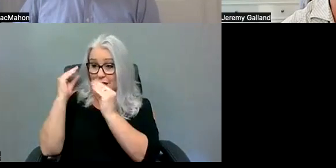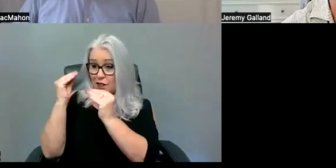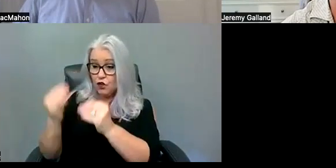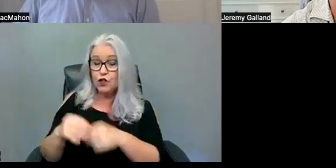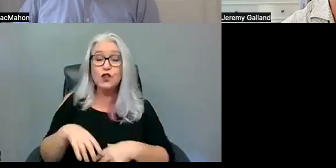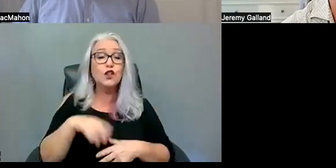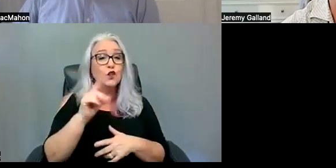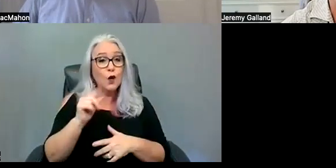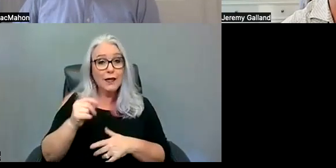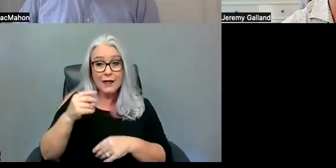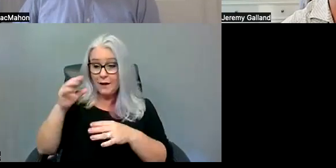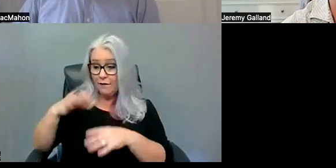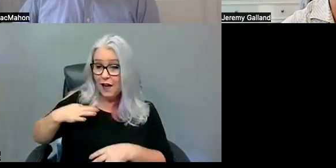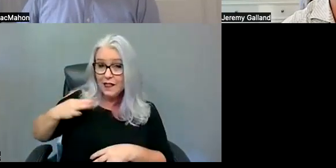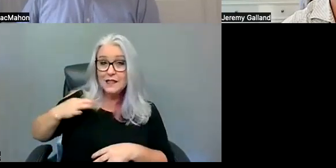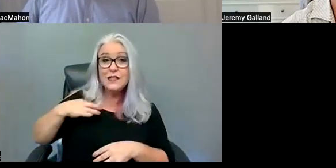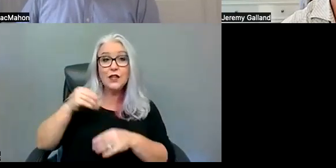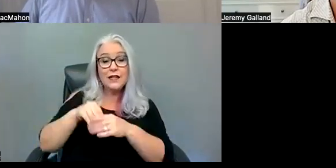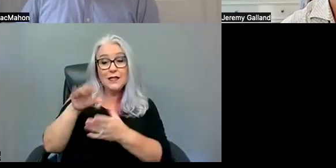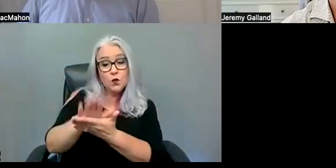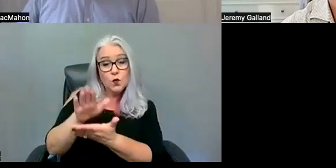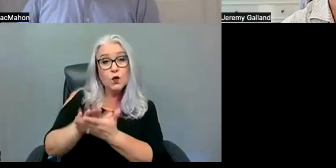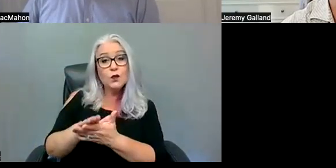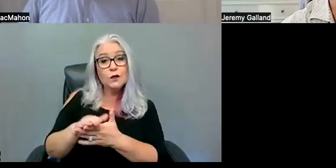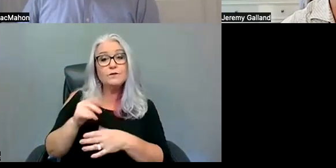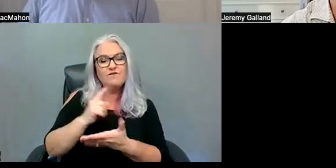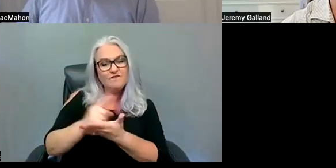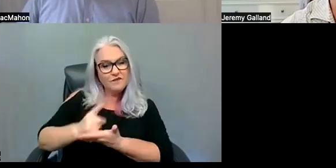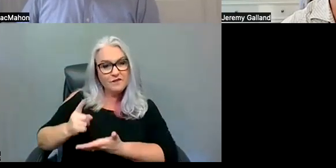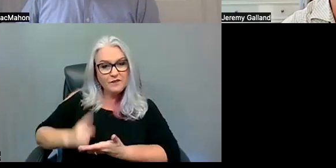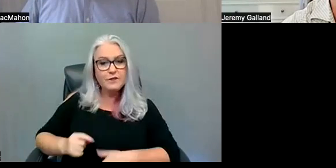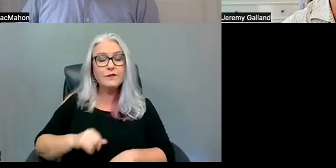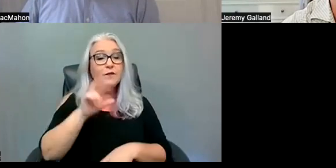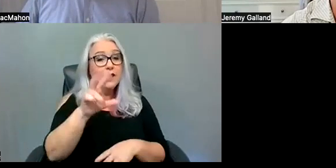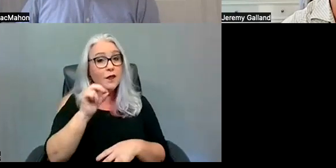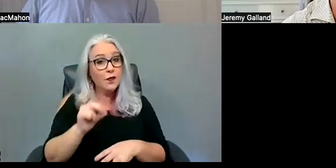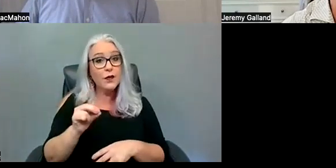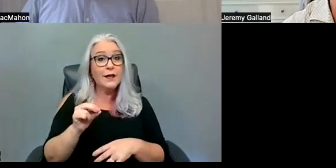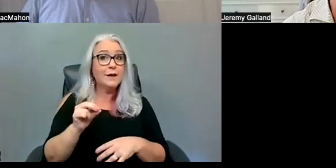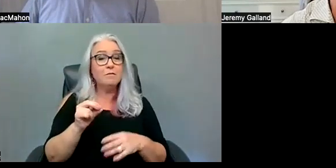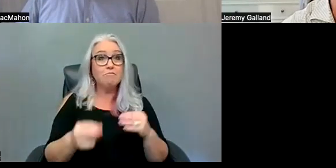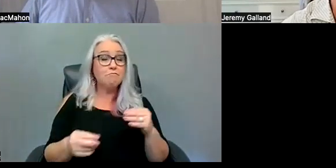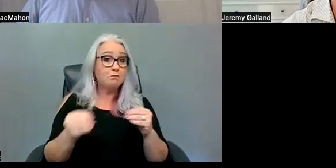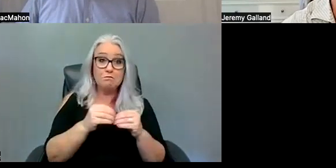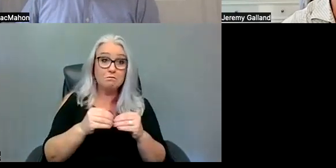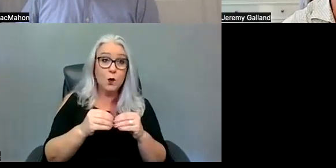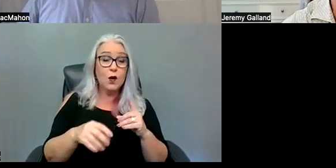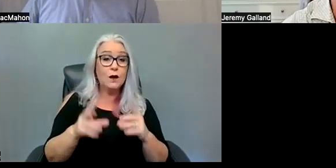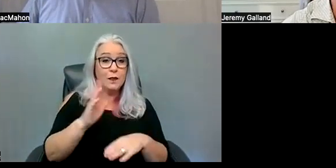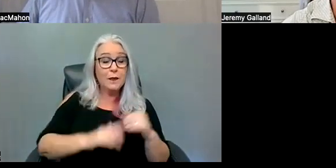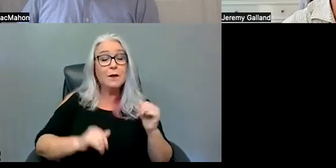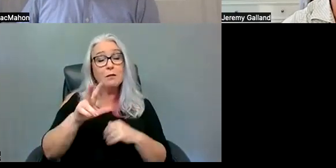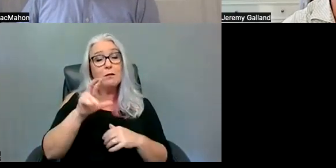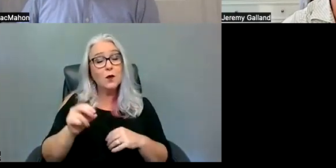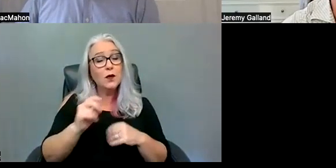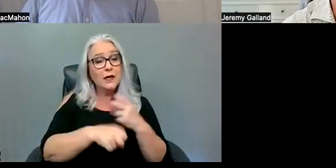in schools once a week before that, and 30+ years living in this town. It allows me to have a better understanding